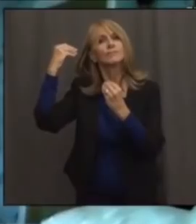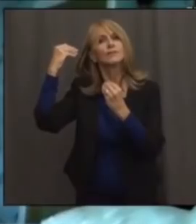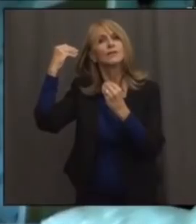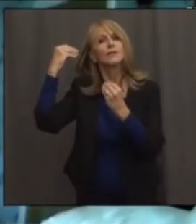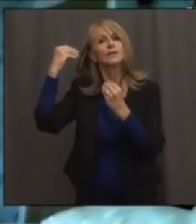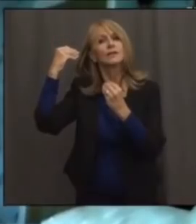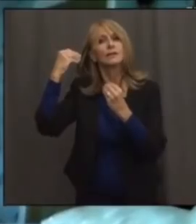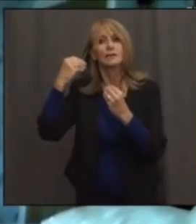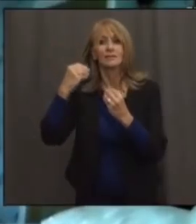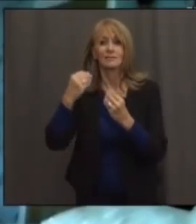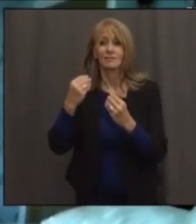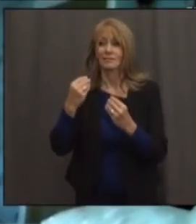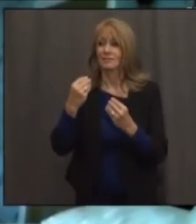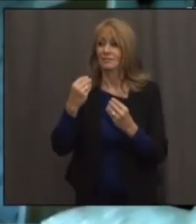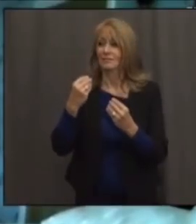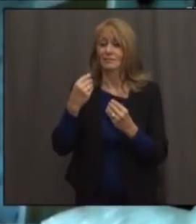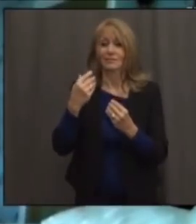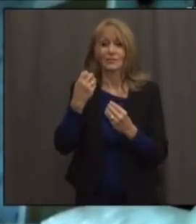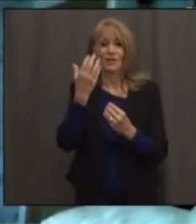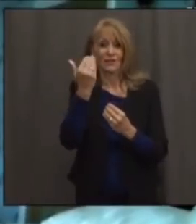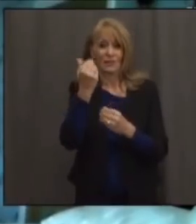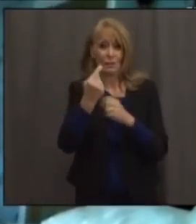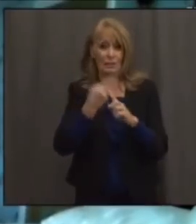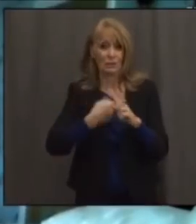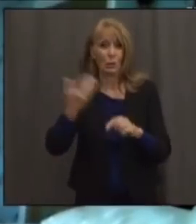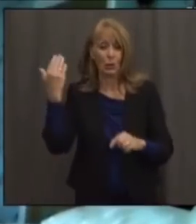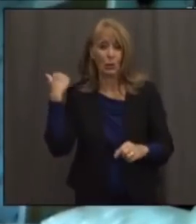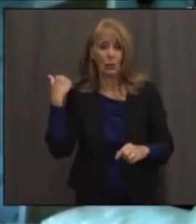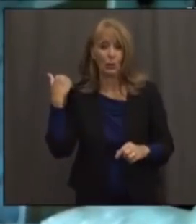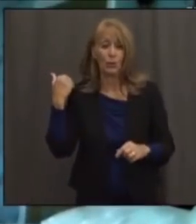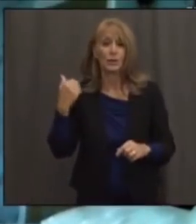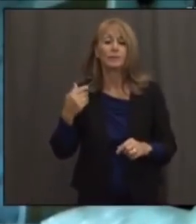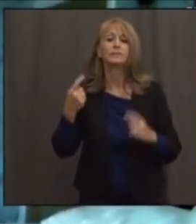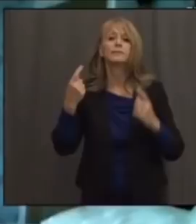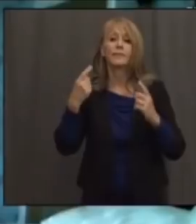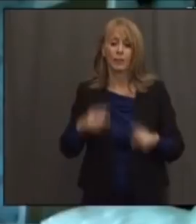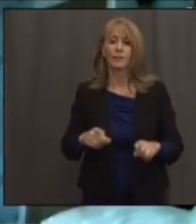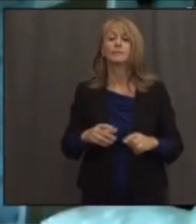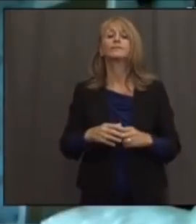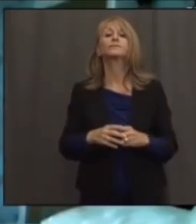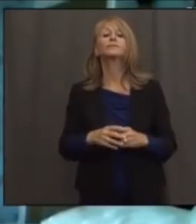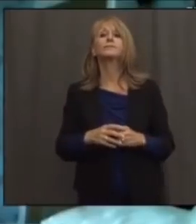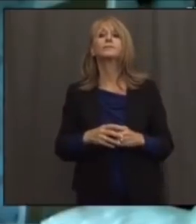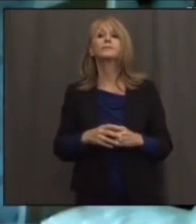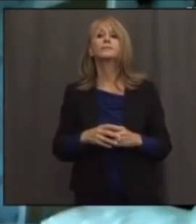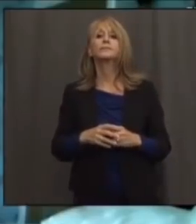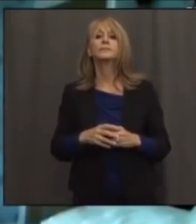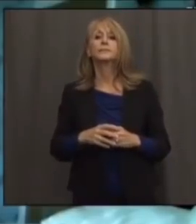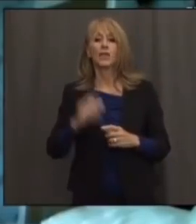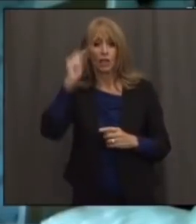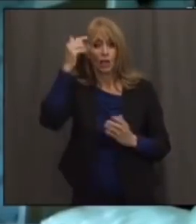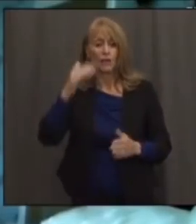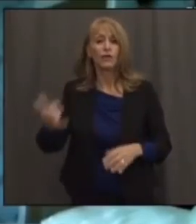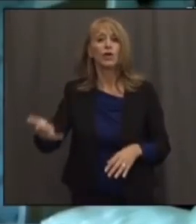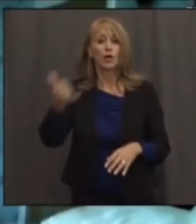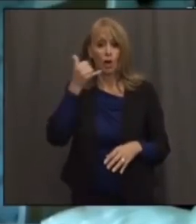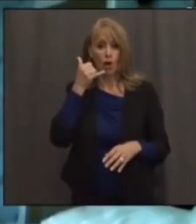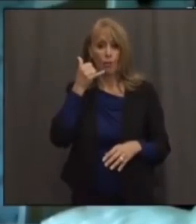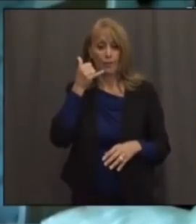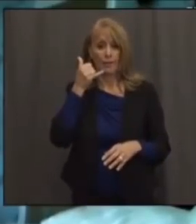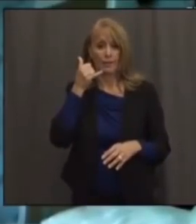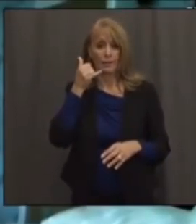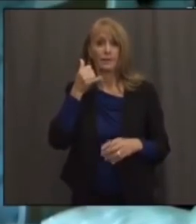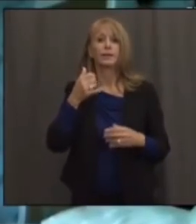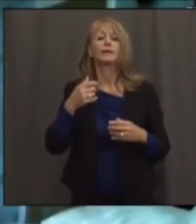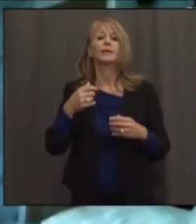more than a year ago. I remember myself, I got a call while I was in a morgue looking at